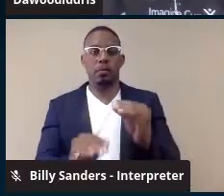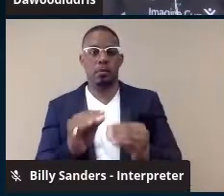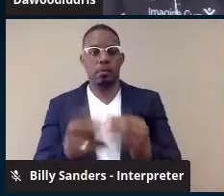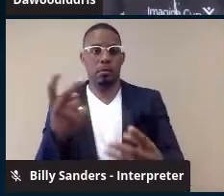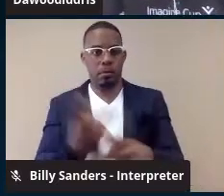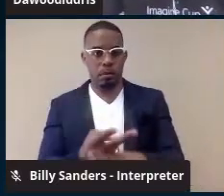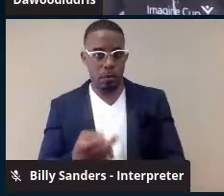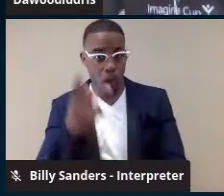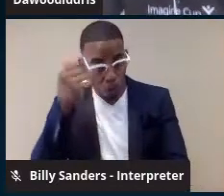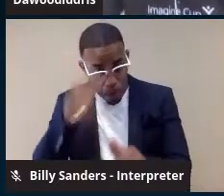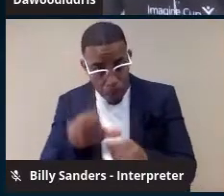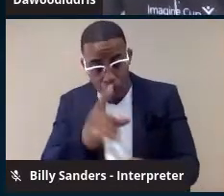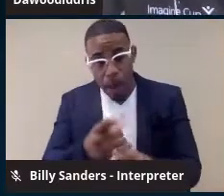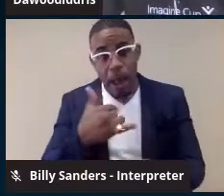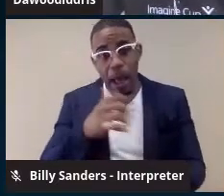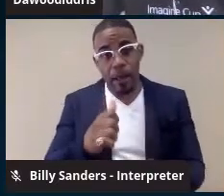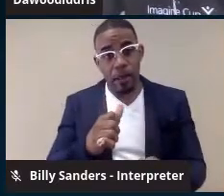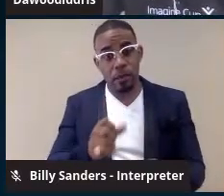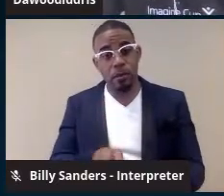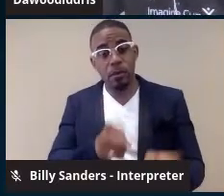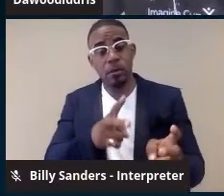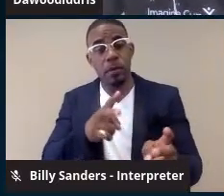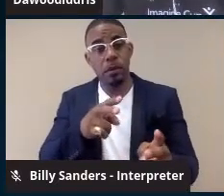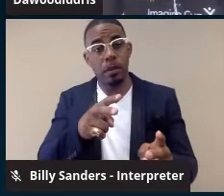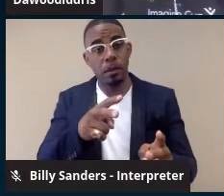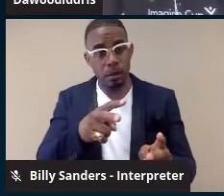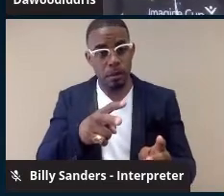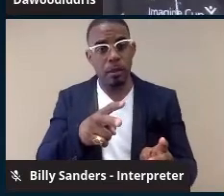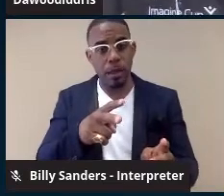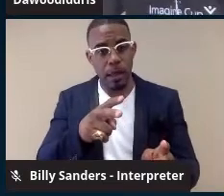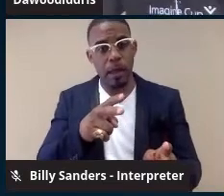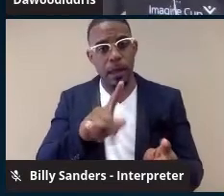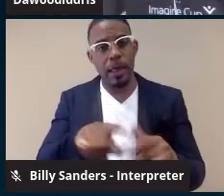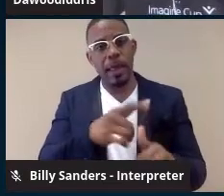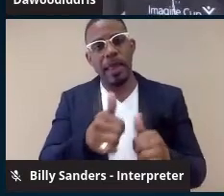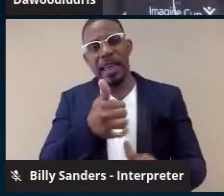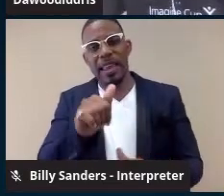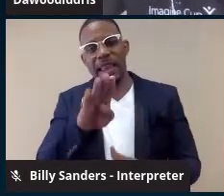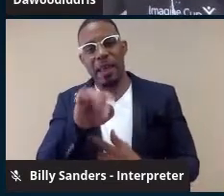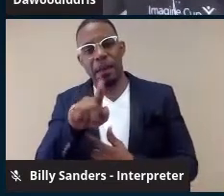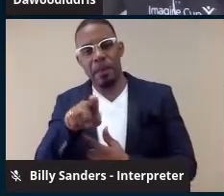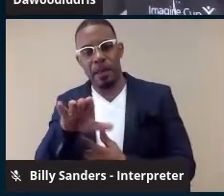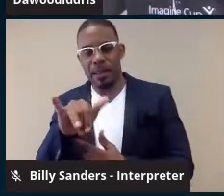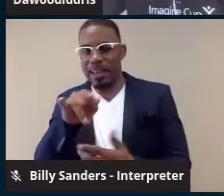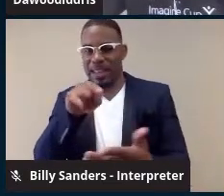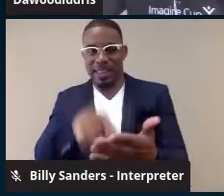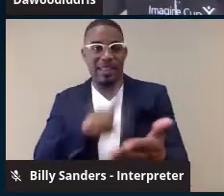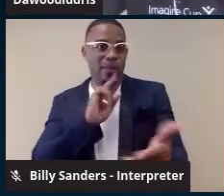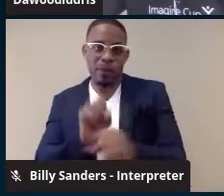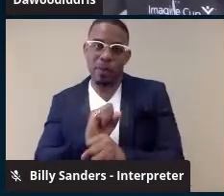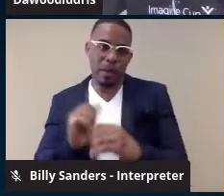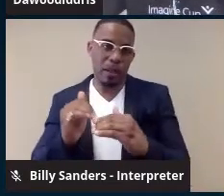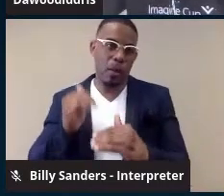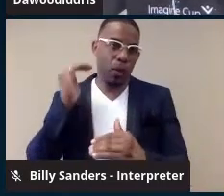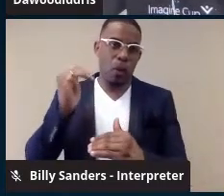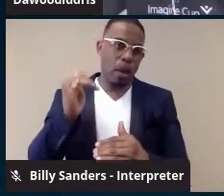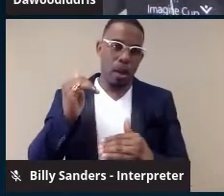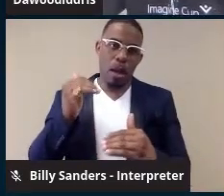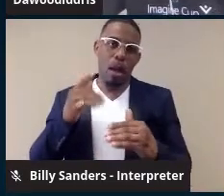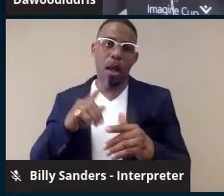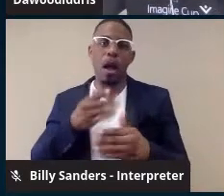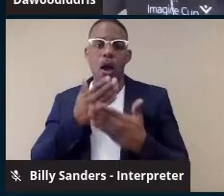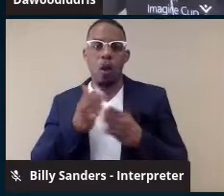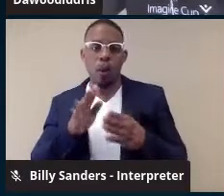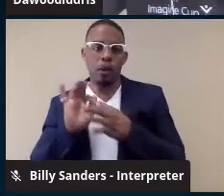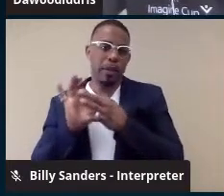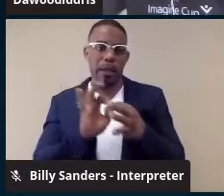remember, right? So I created a variable and added it here. Okay, so this is way better, a way to actually connect